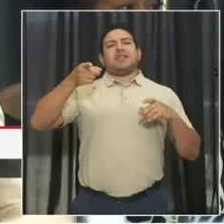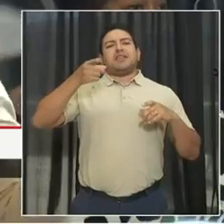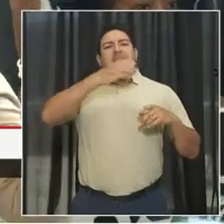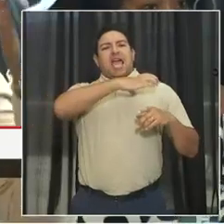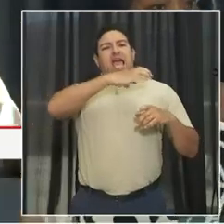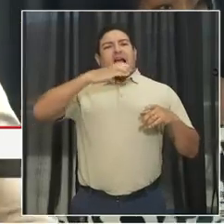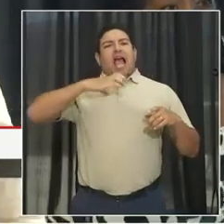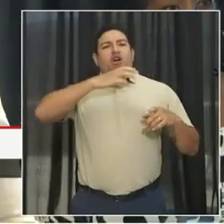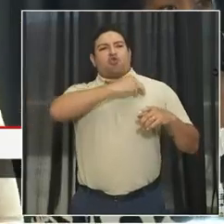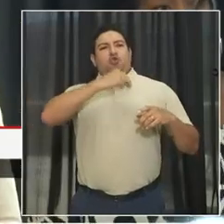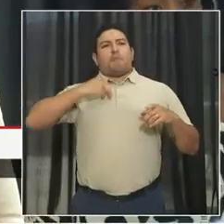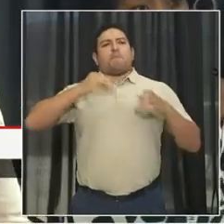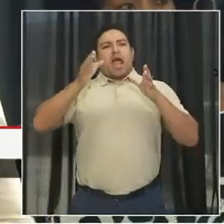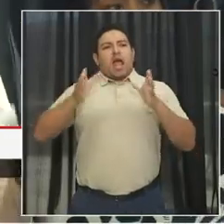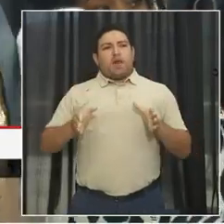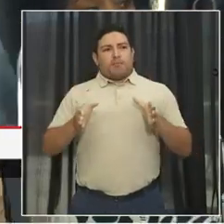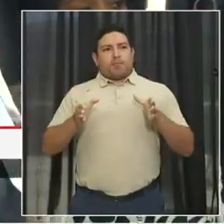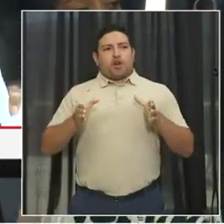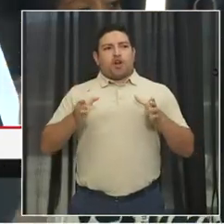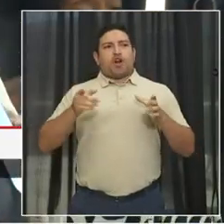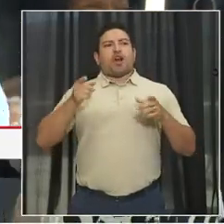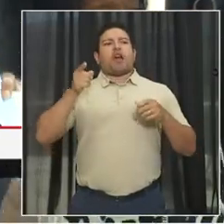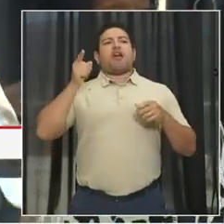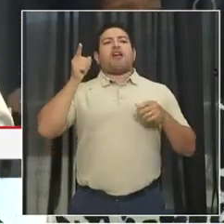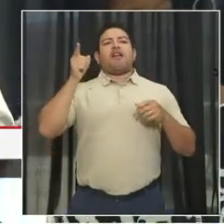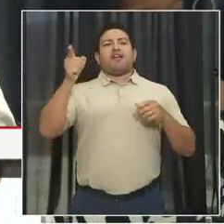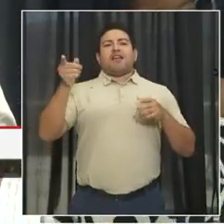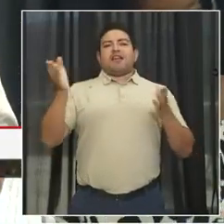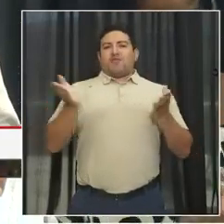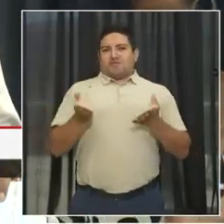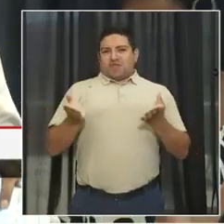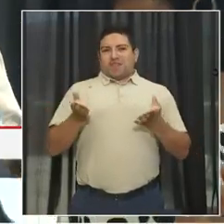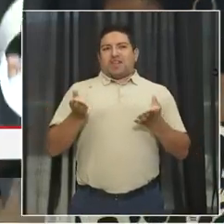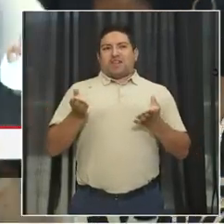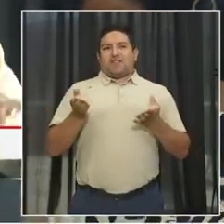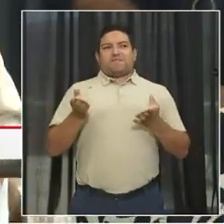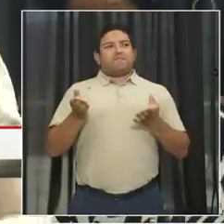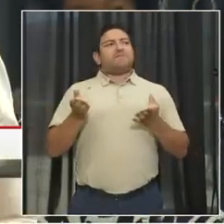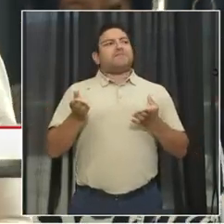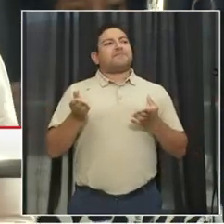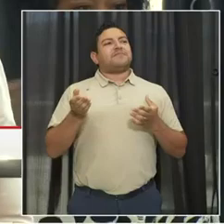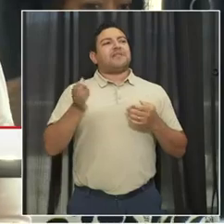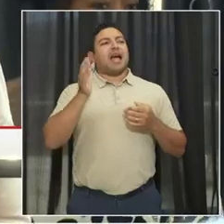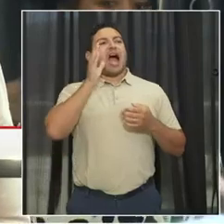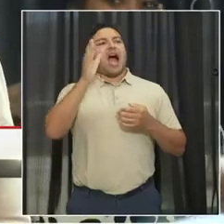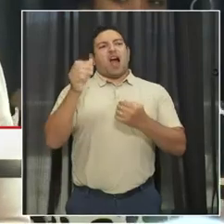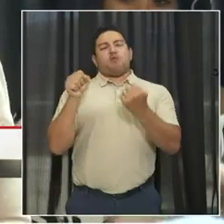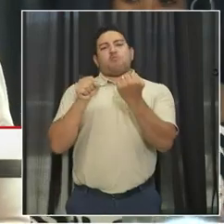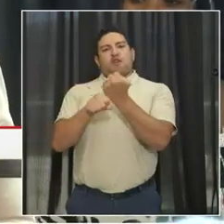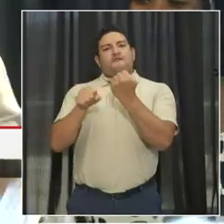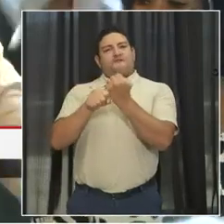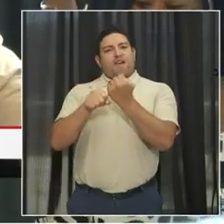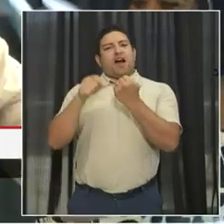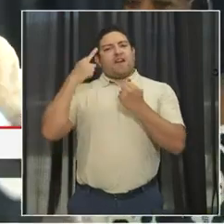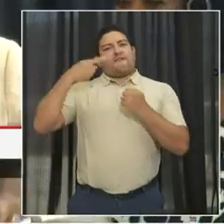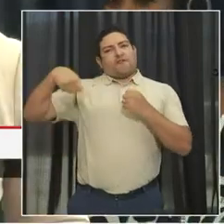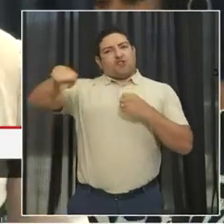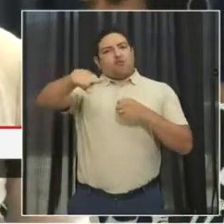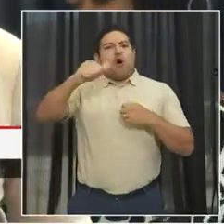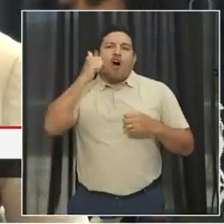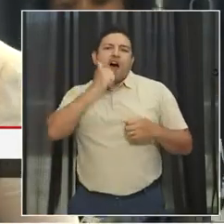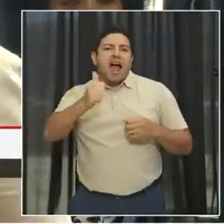member, and almost a 3-time mayor. I'm going to fight for you every single day. Thank